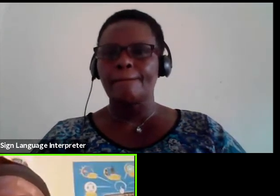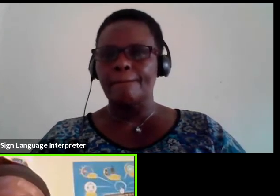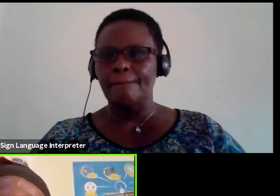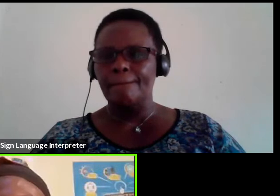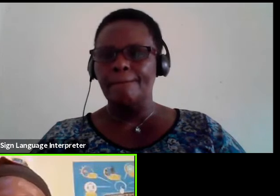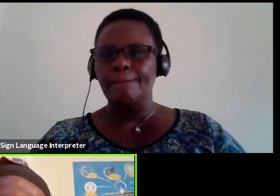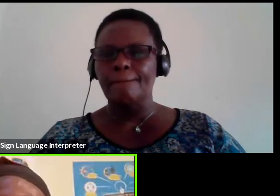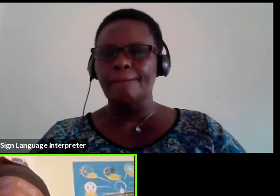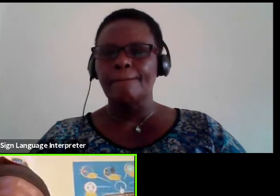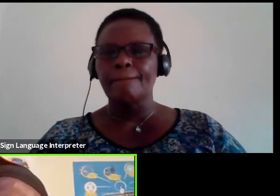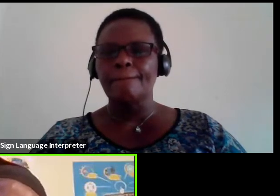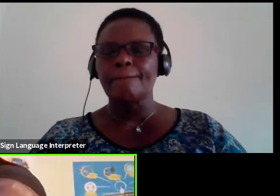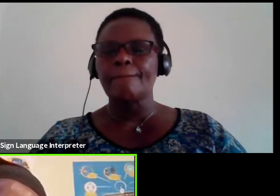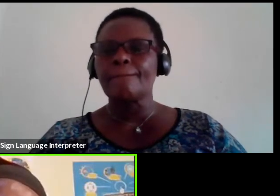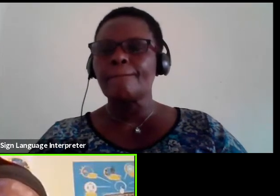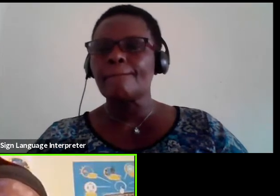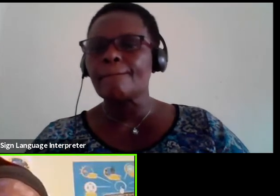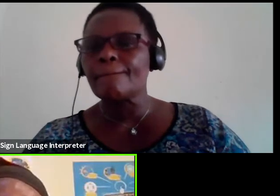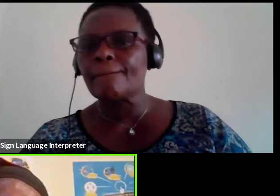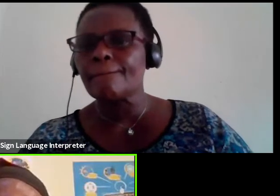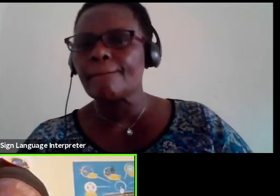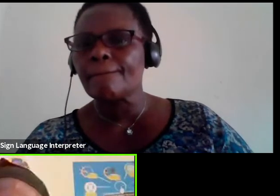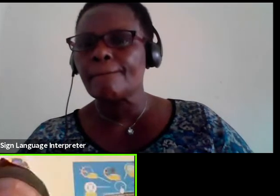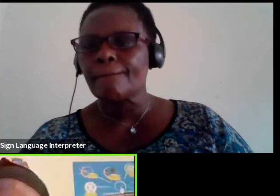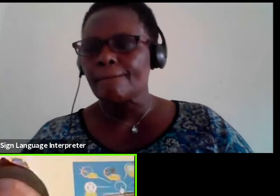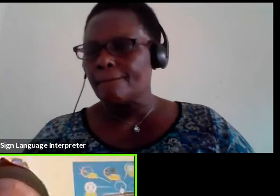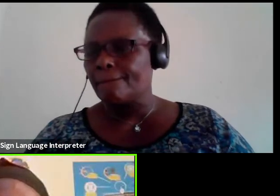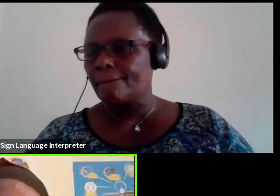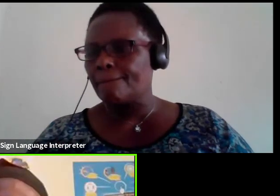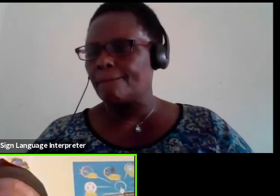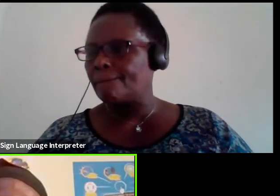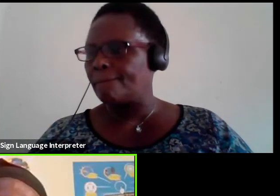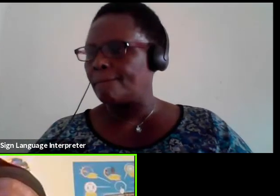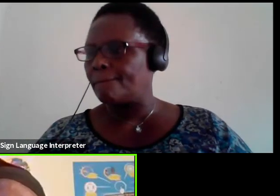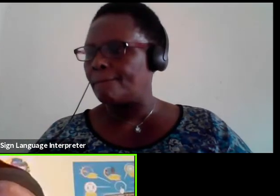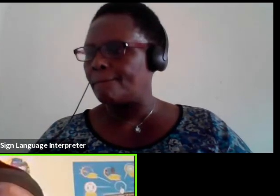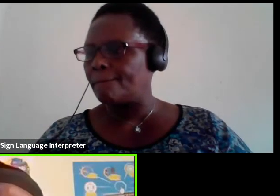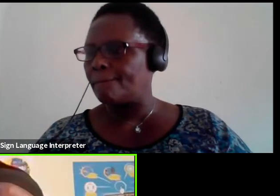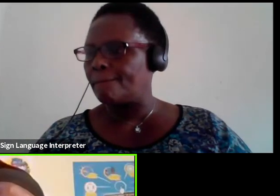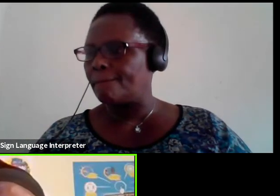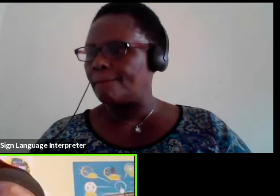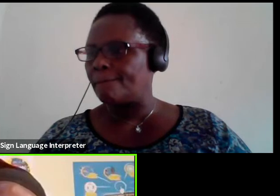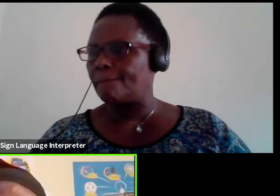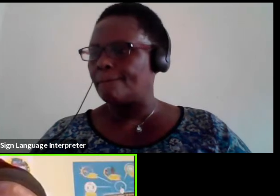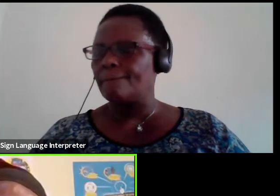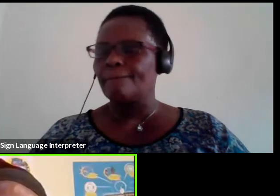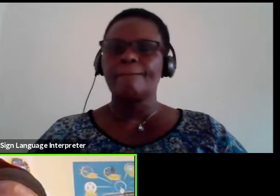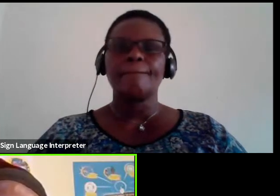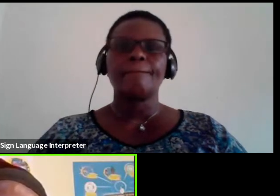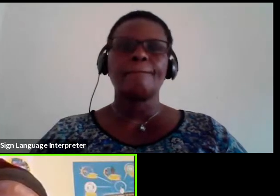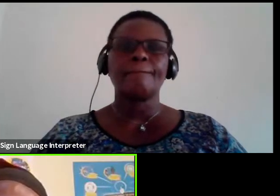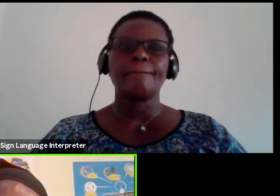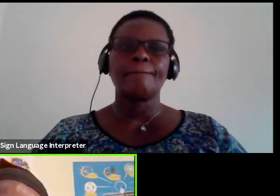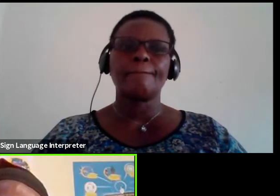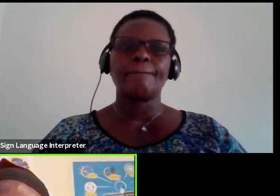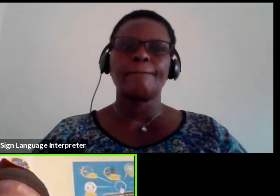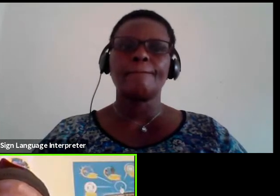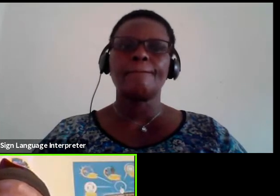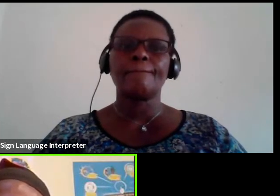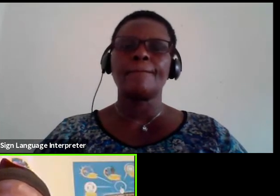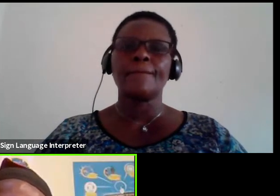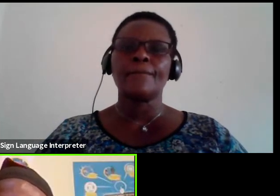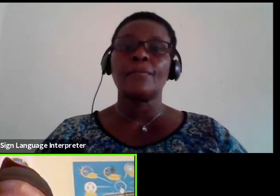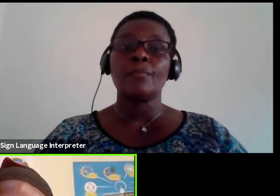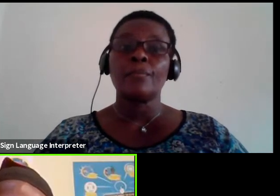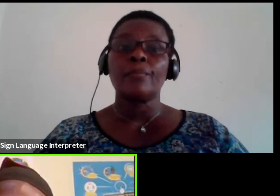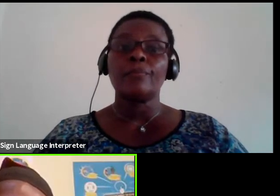passwords. There's some people who take who give passwords that are very easy to guess. Somebody would say, I don't